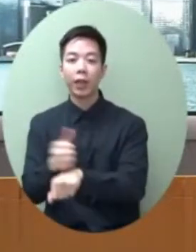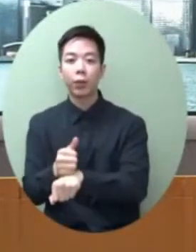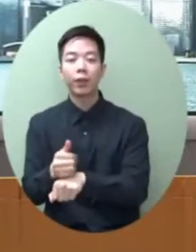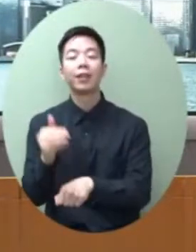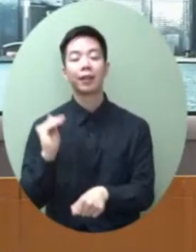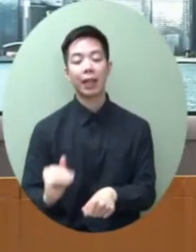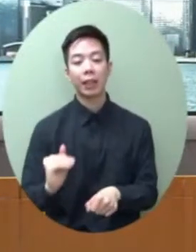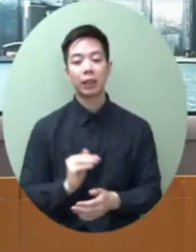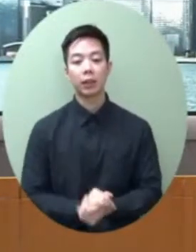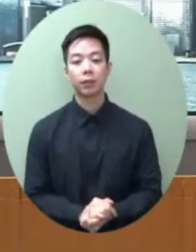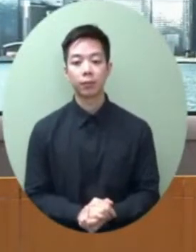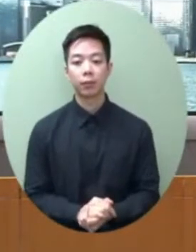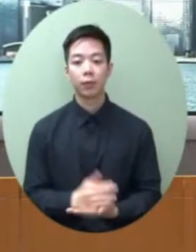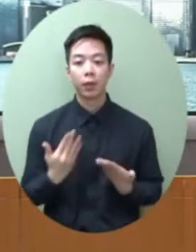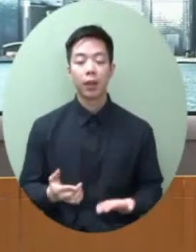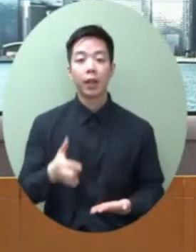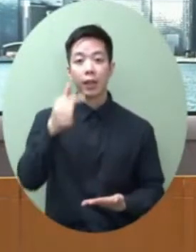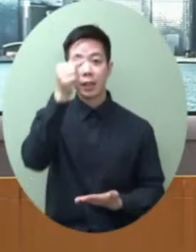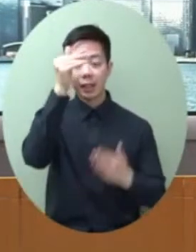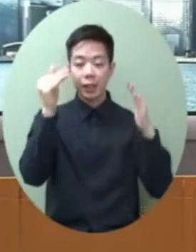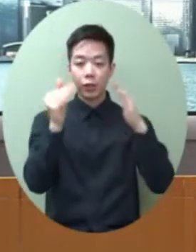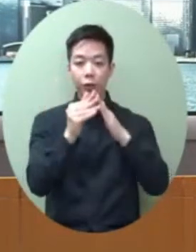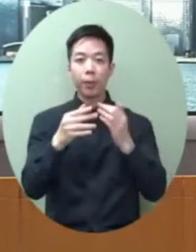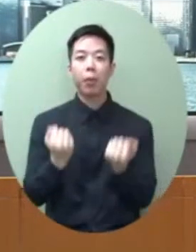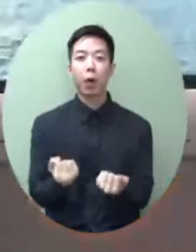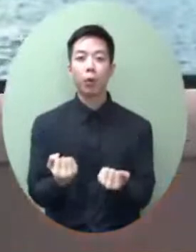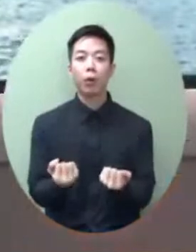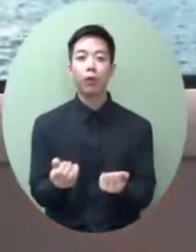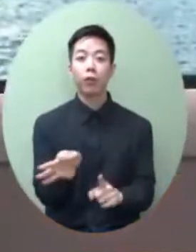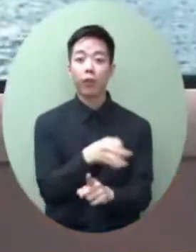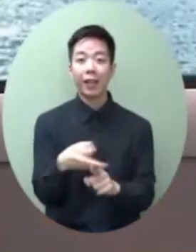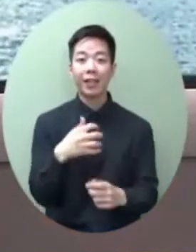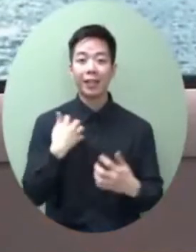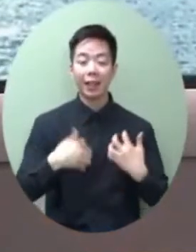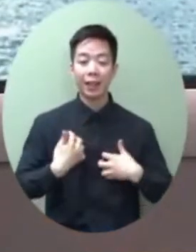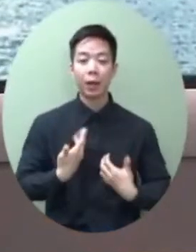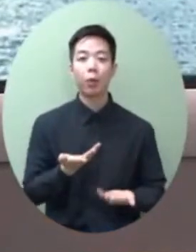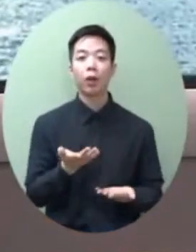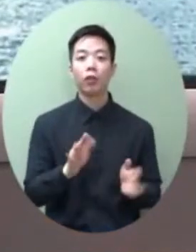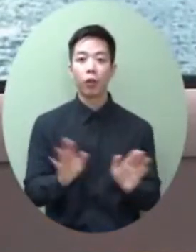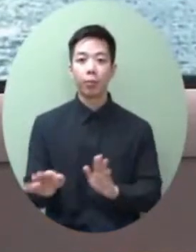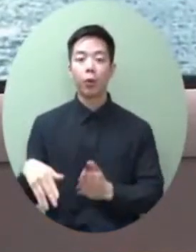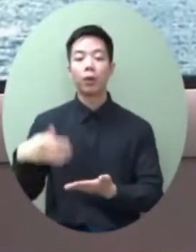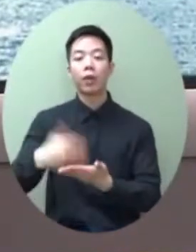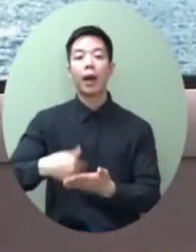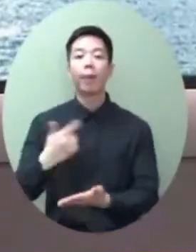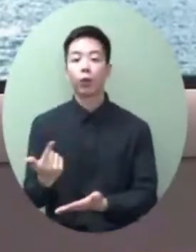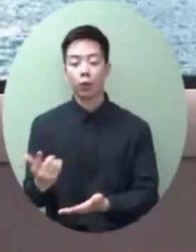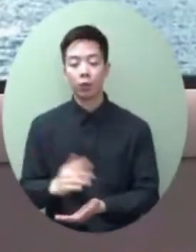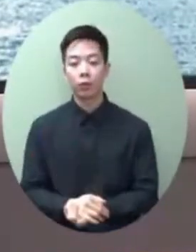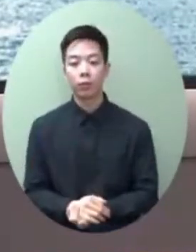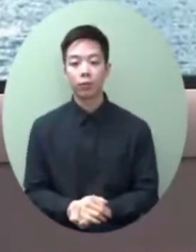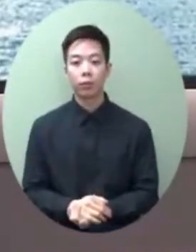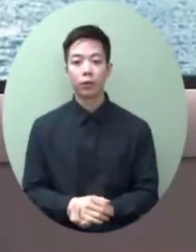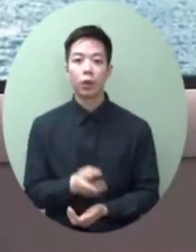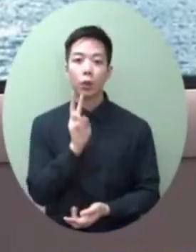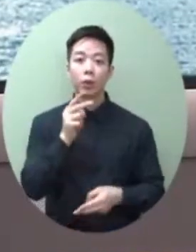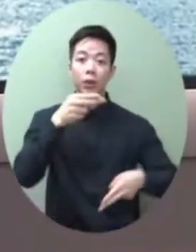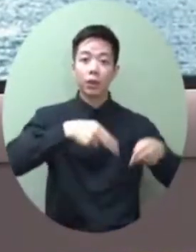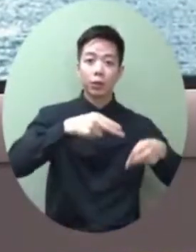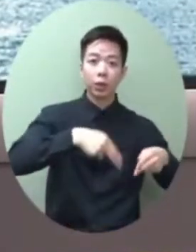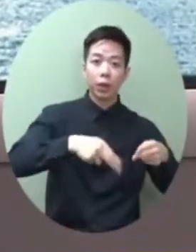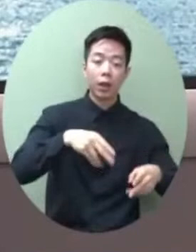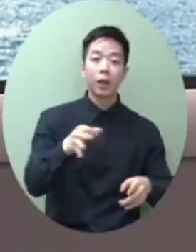Right now, we have reduced non-emergency services at hospitals, and we would largely reduce non-emergency